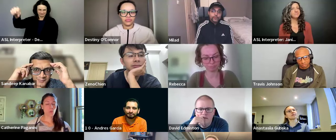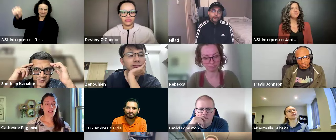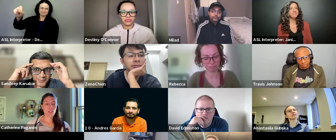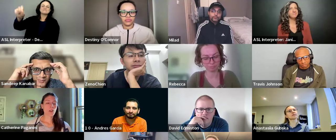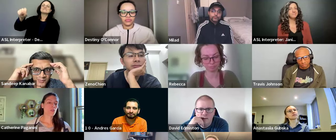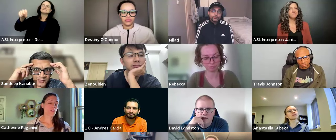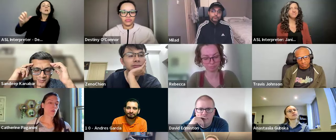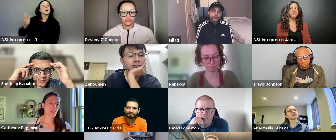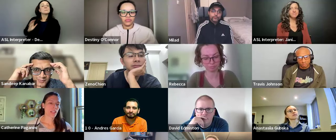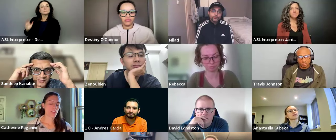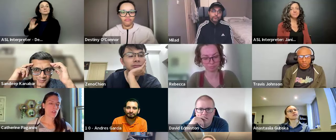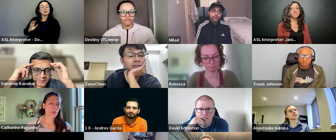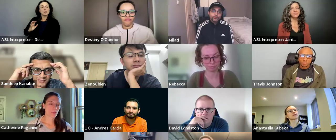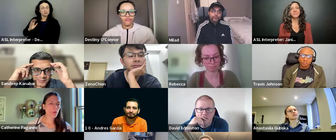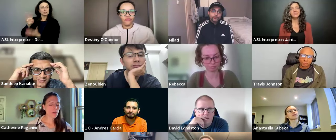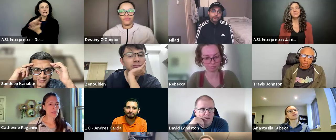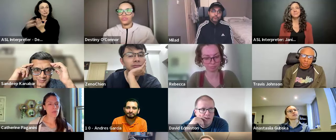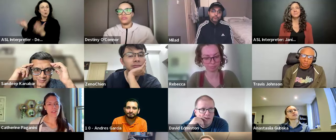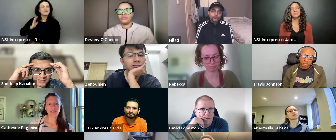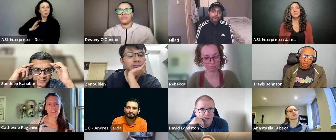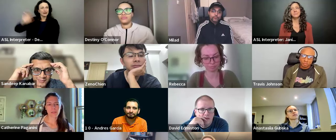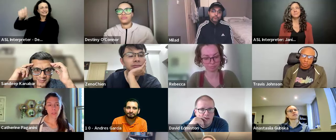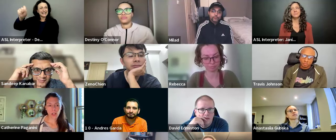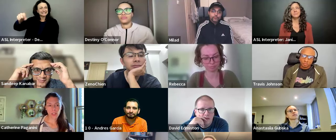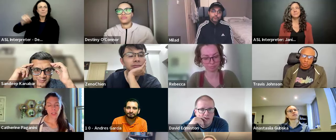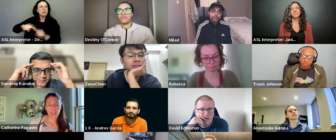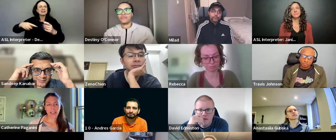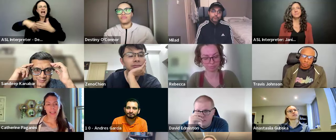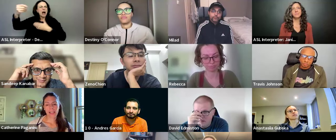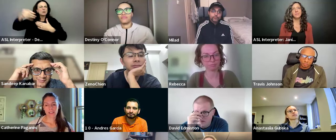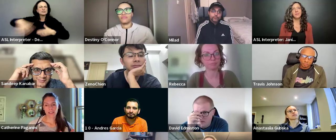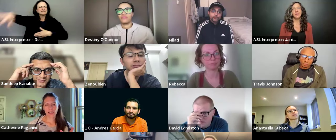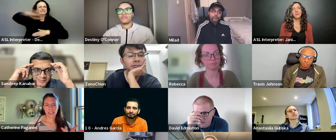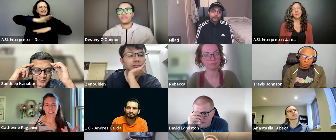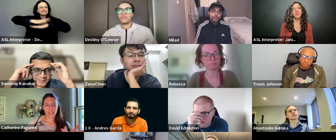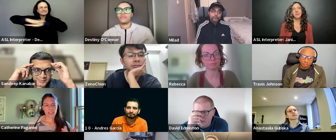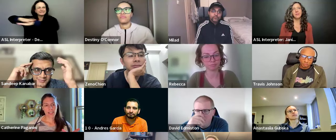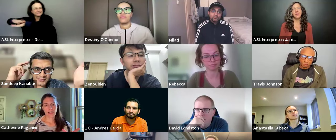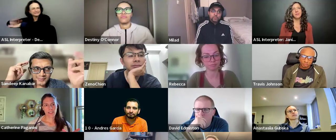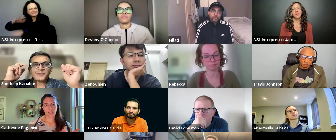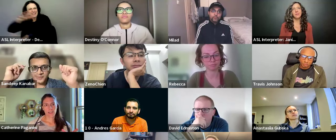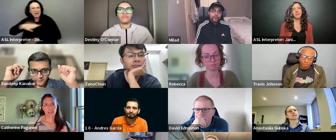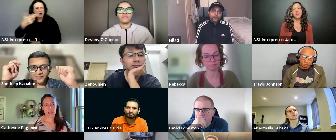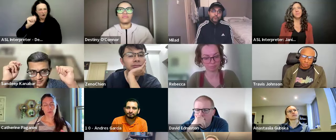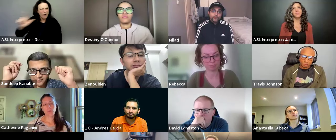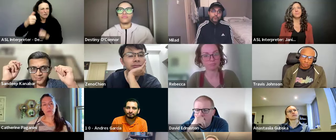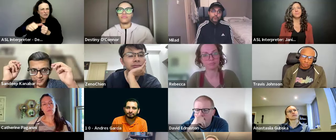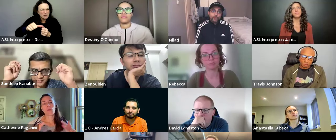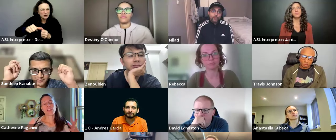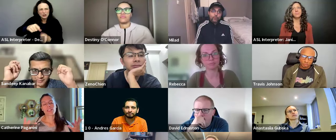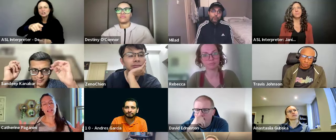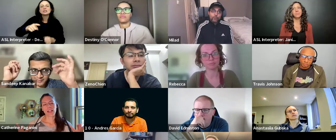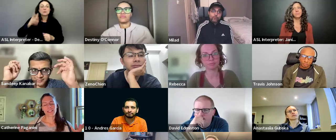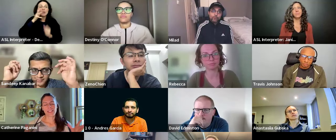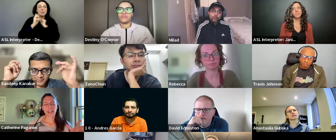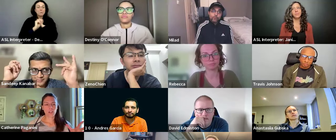Yes, it was also on the schedule before, but it was in the exhibit hall. And the idea is that they will